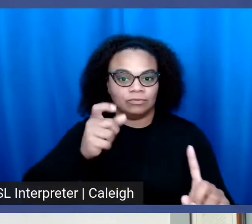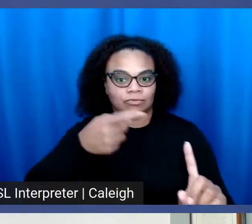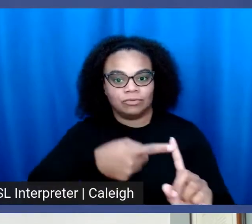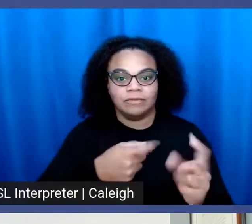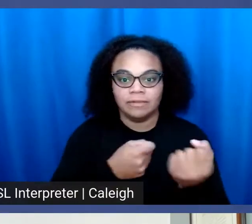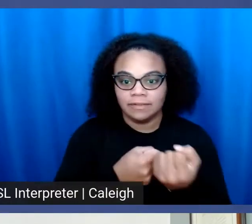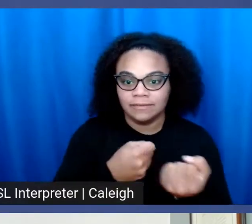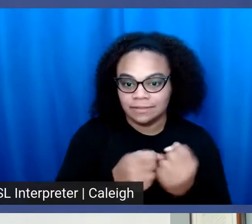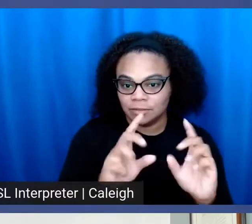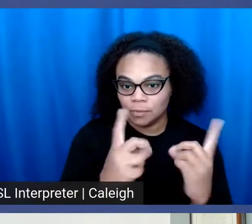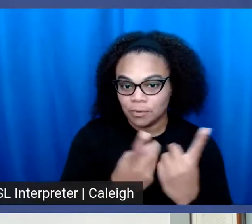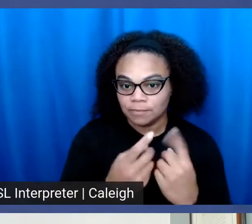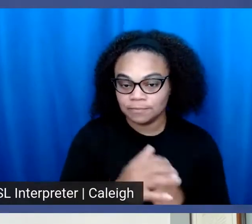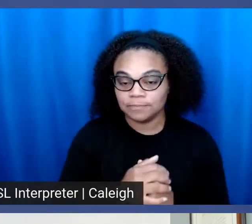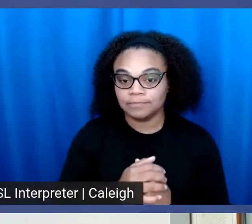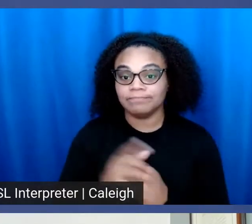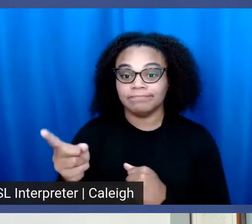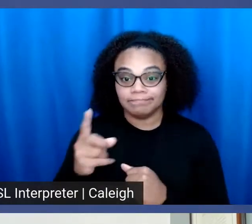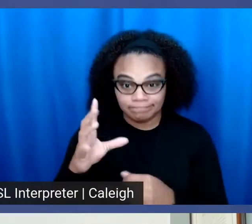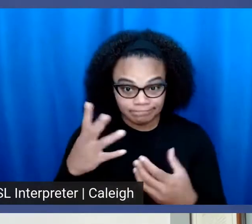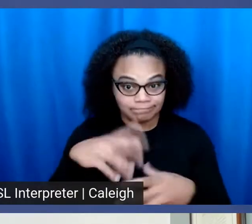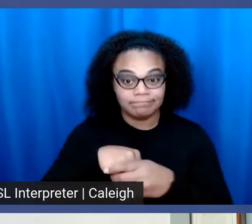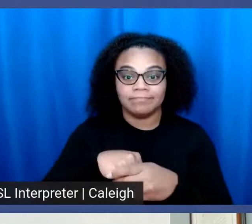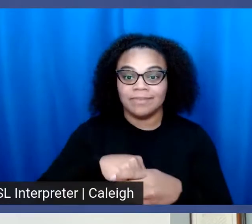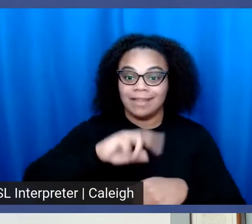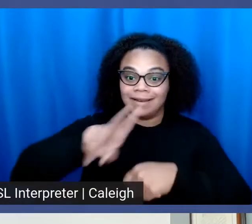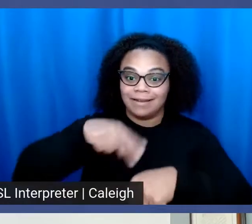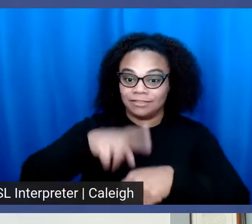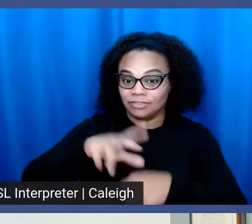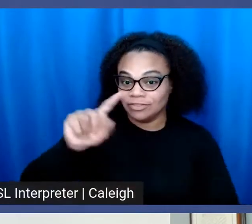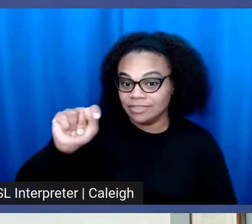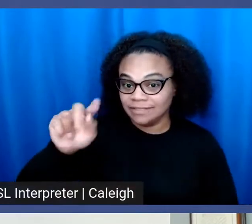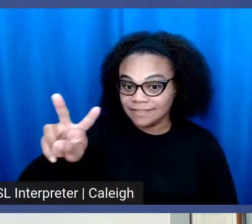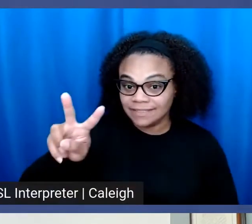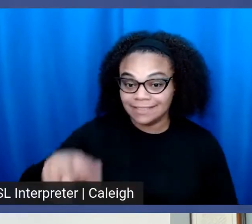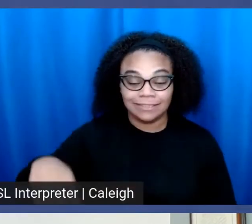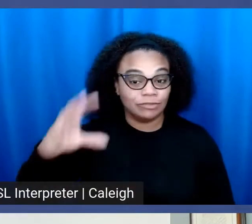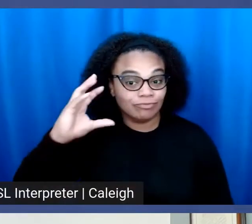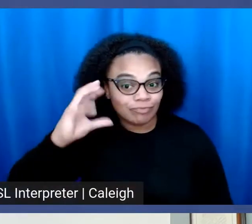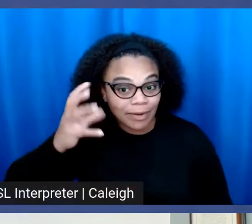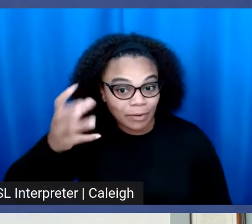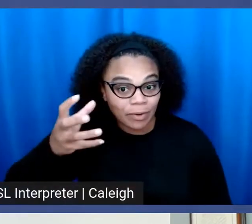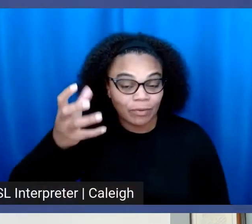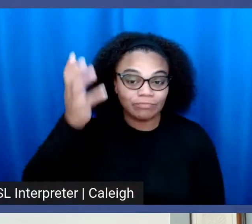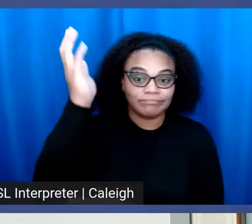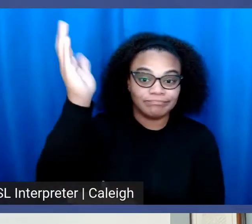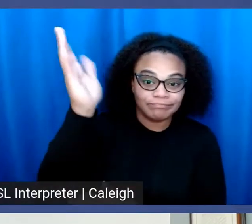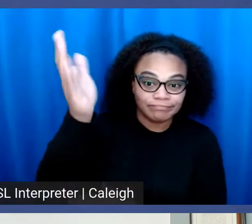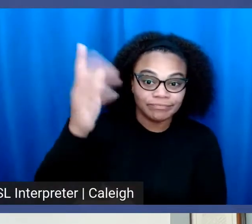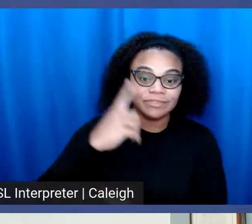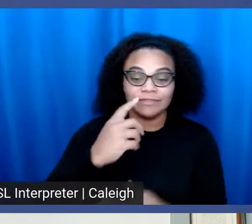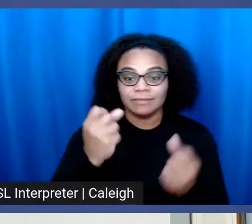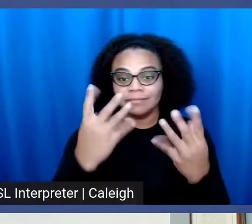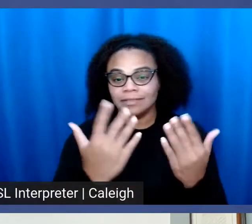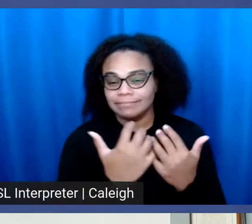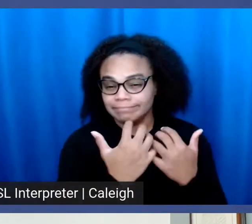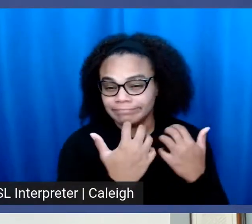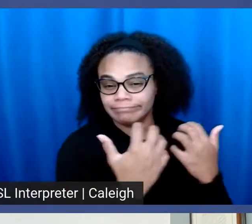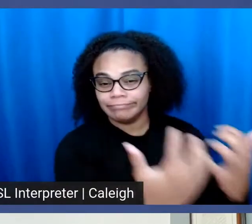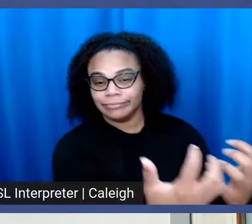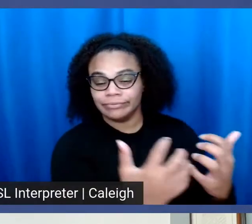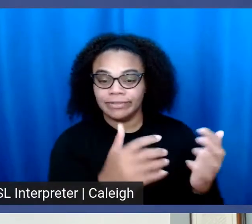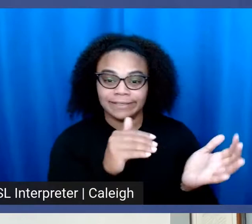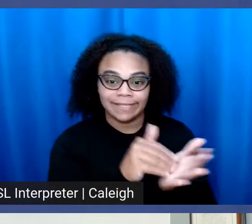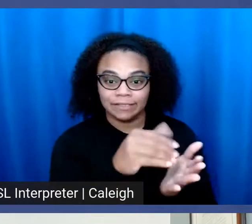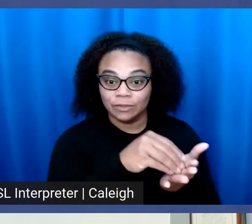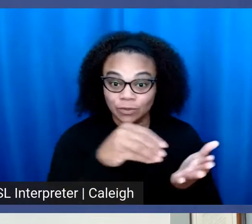departments. He's appeared on national television and radio. He's spoken to thousands of students, faculty, administrators,